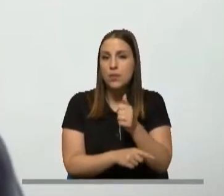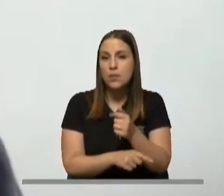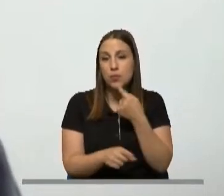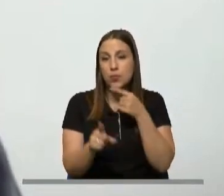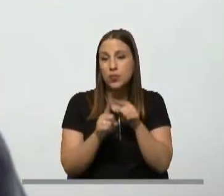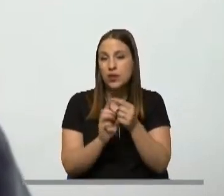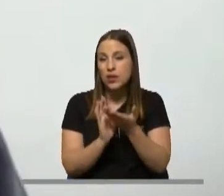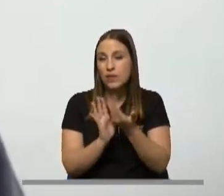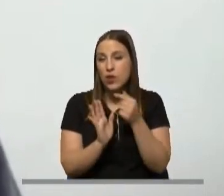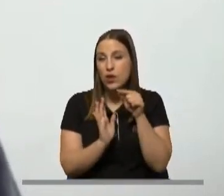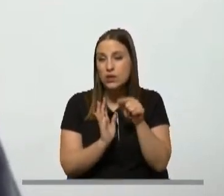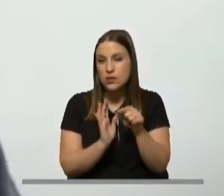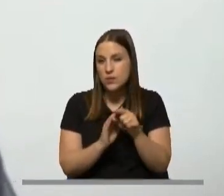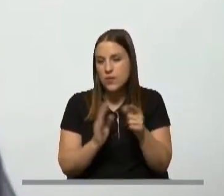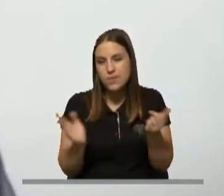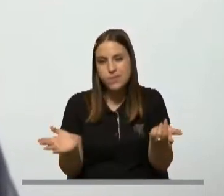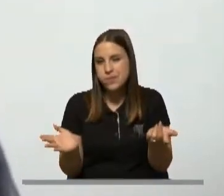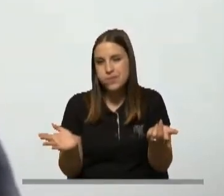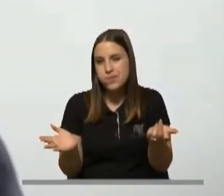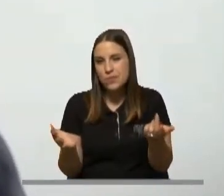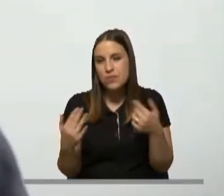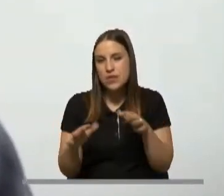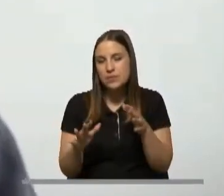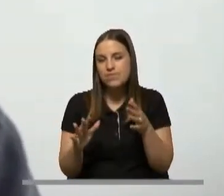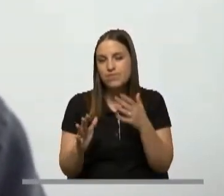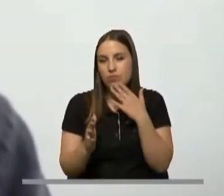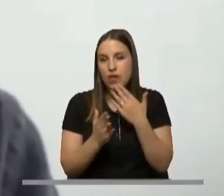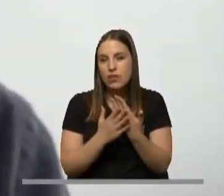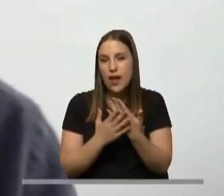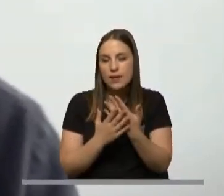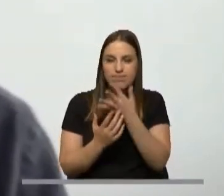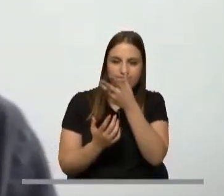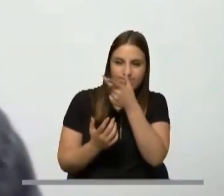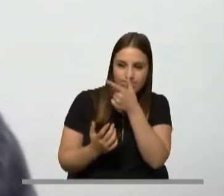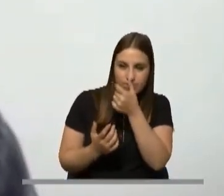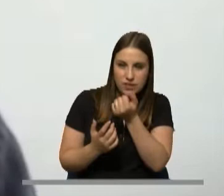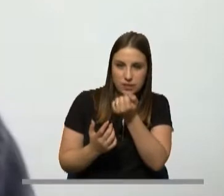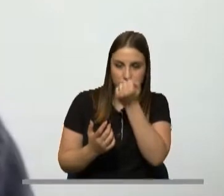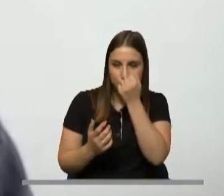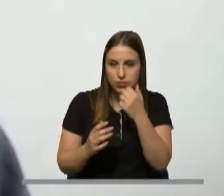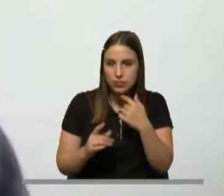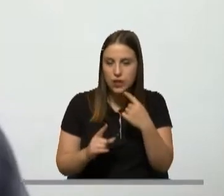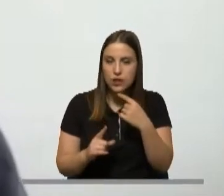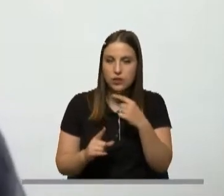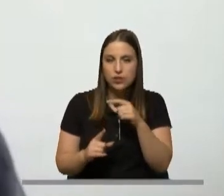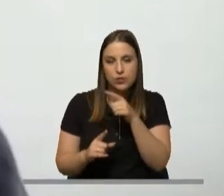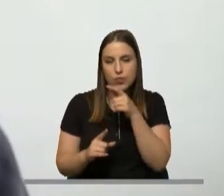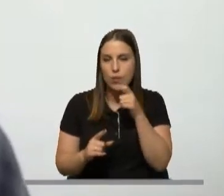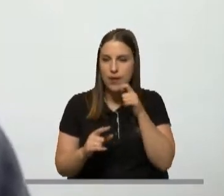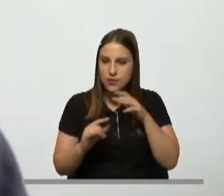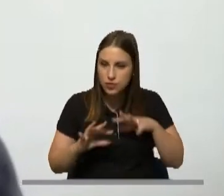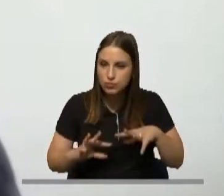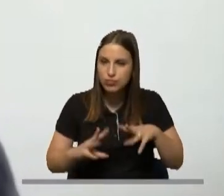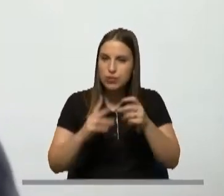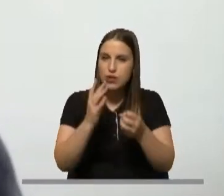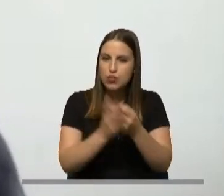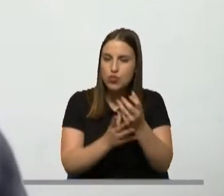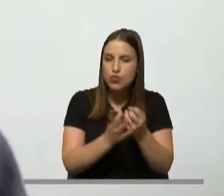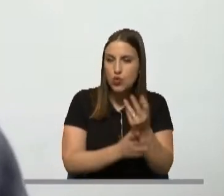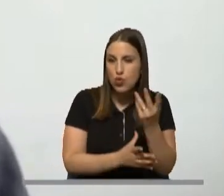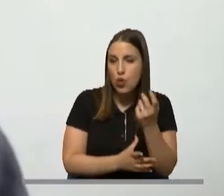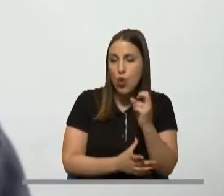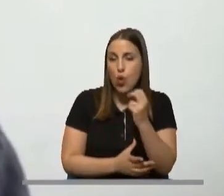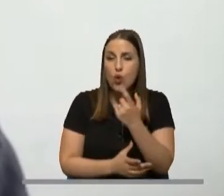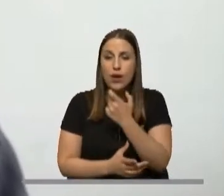taken, thus disappointing their promises of objectivity, to the relief of those who